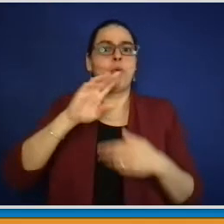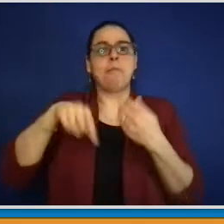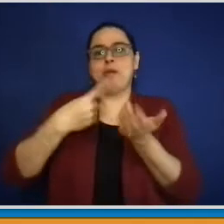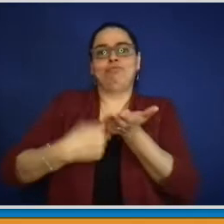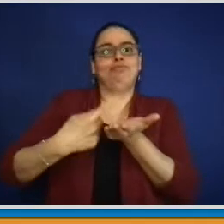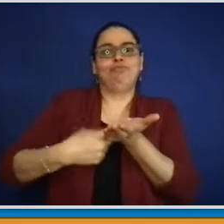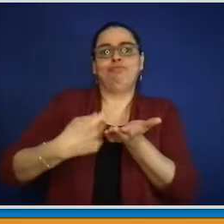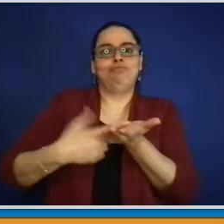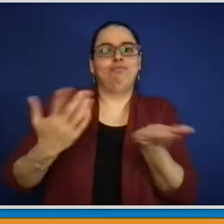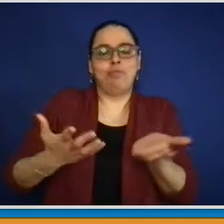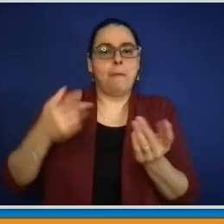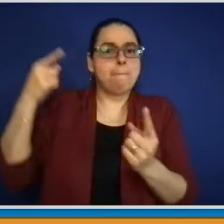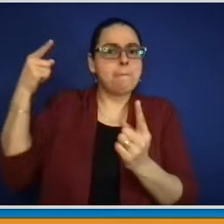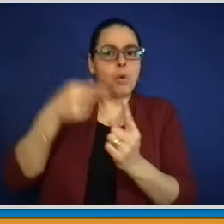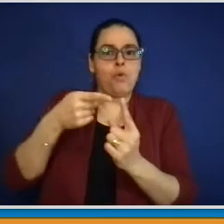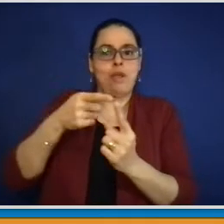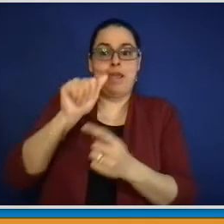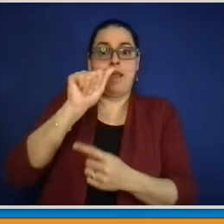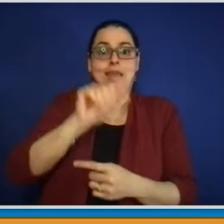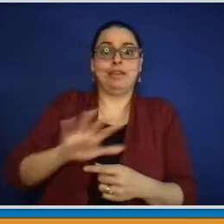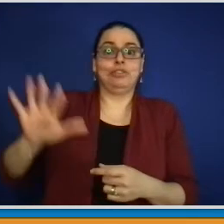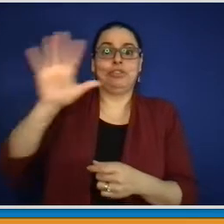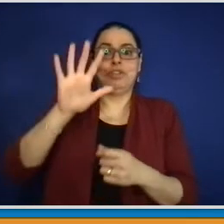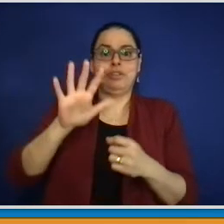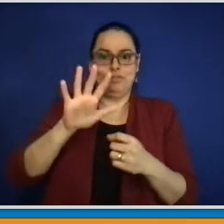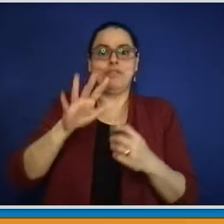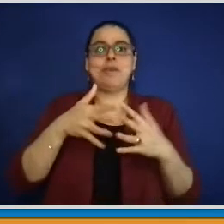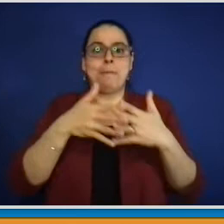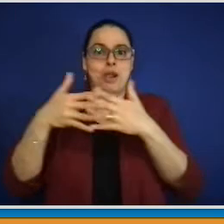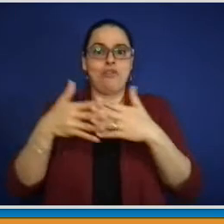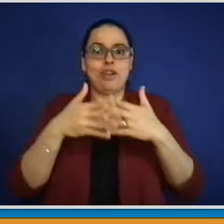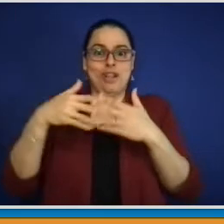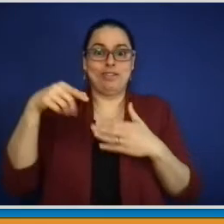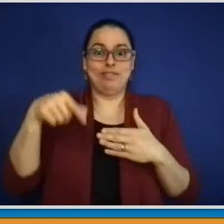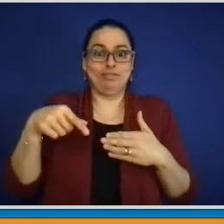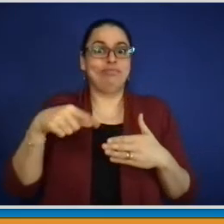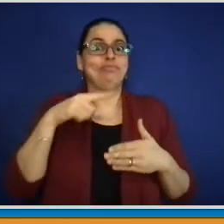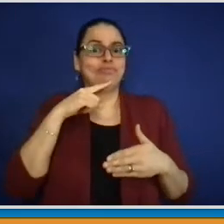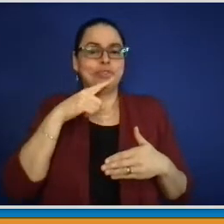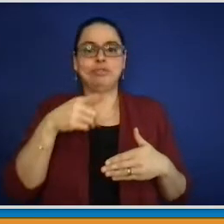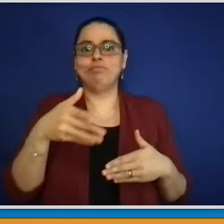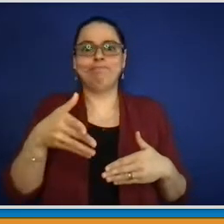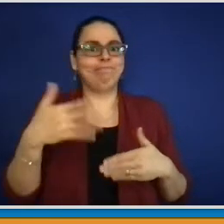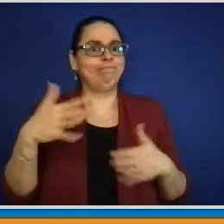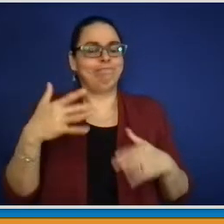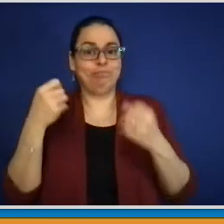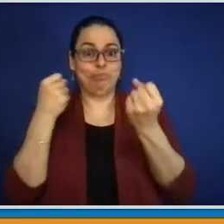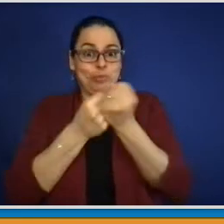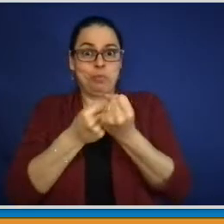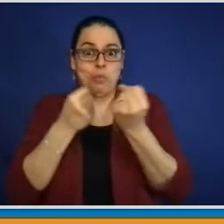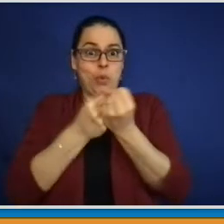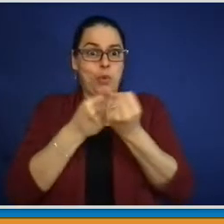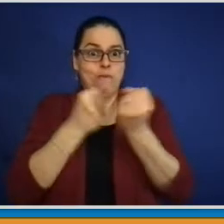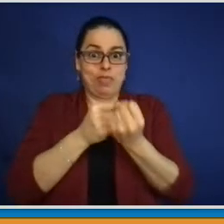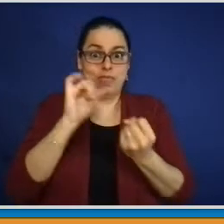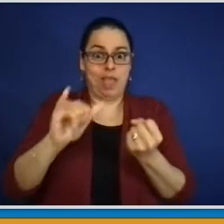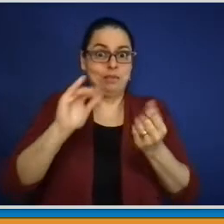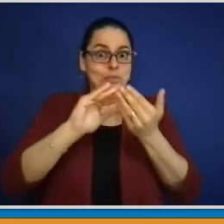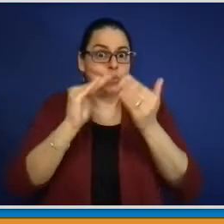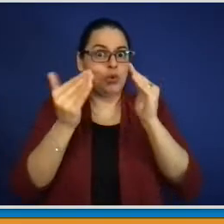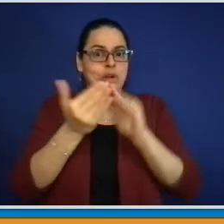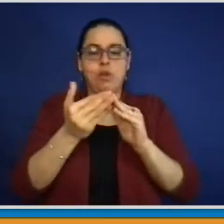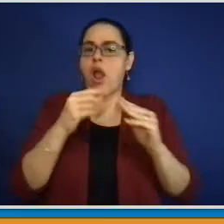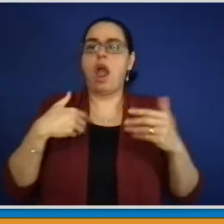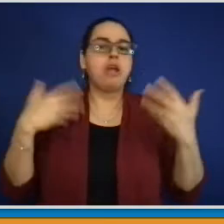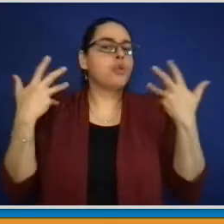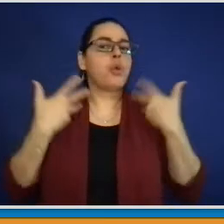Andrea Stewart-Cousins was there. We need to keep addressing issues of hate in our communities, so we will stay on top of that, and we